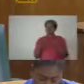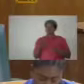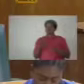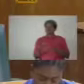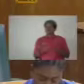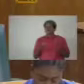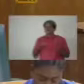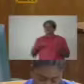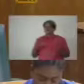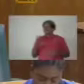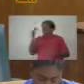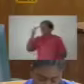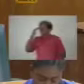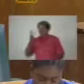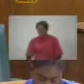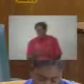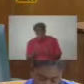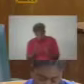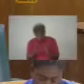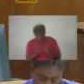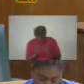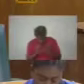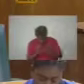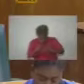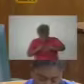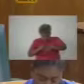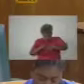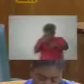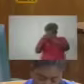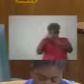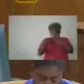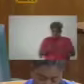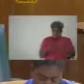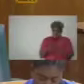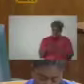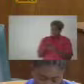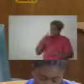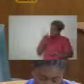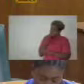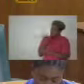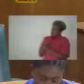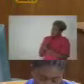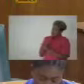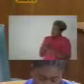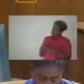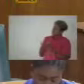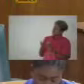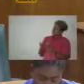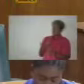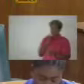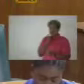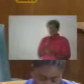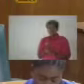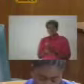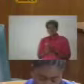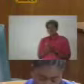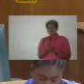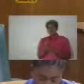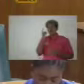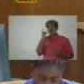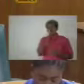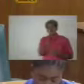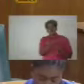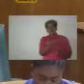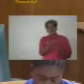what we knew from conversations at the time was an improbable method to do it correctly, yeah, by going one